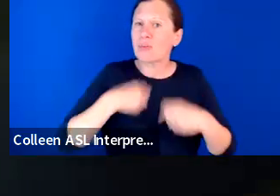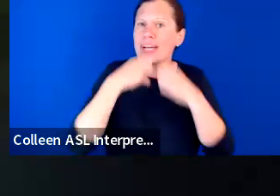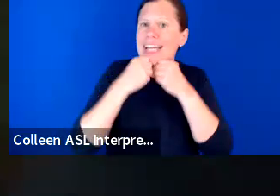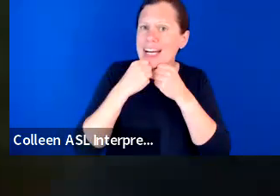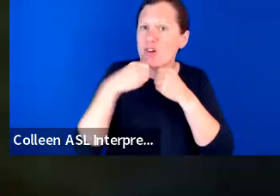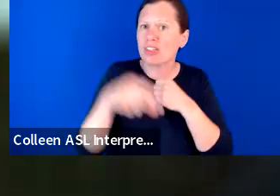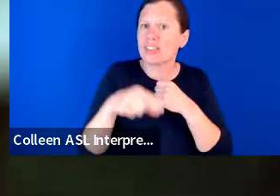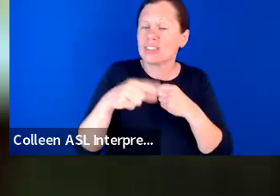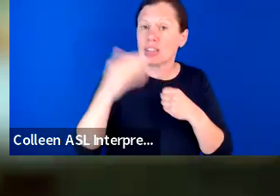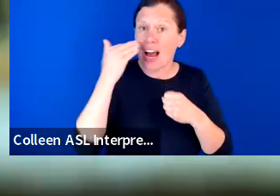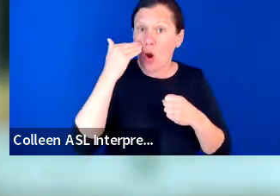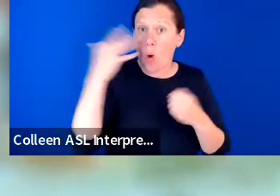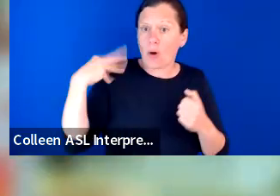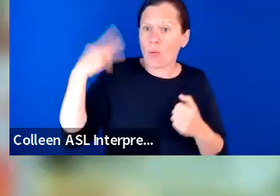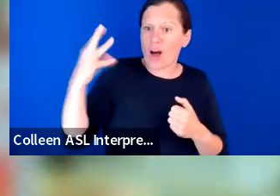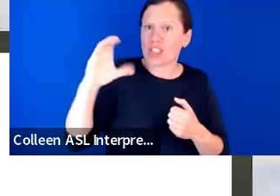for them.